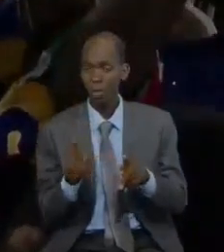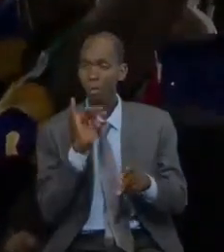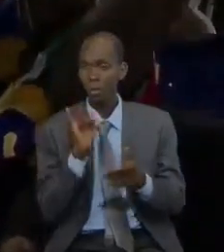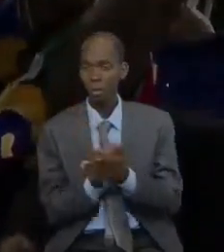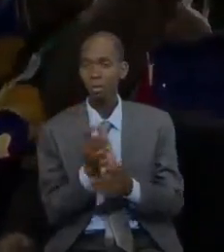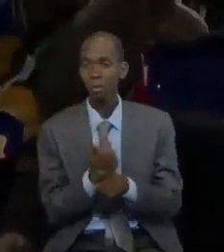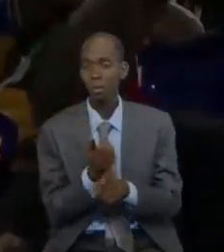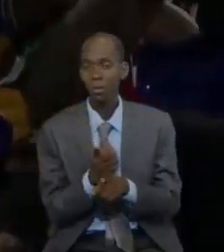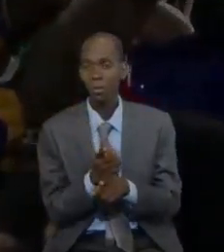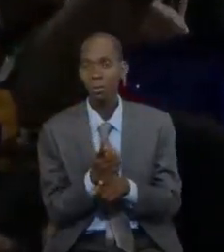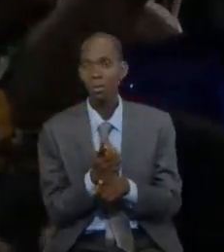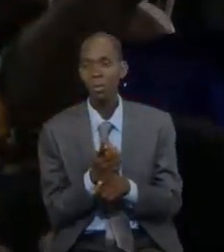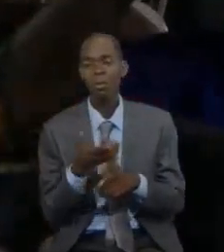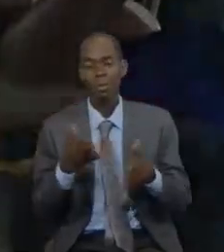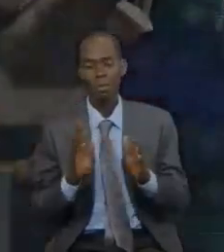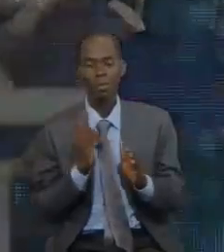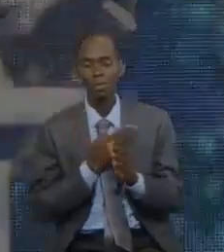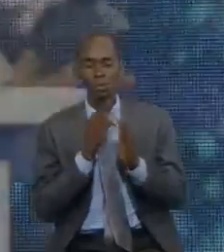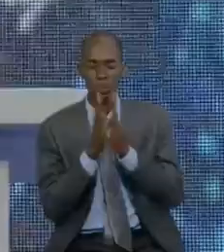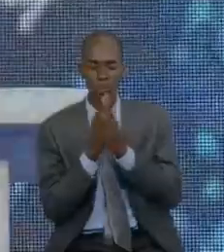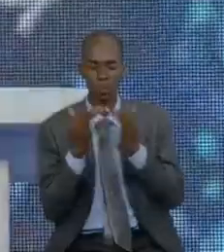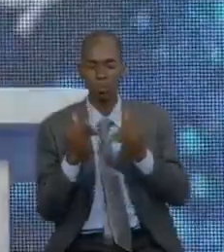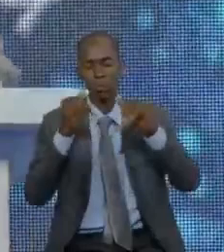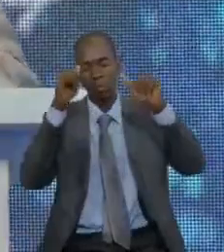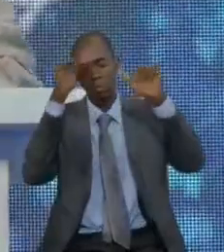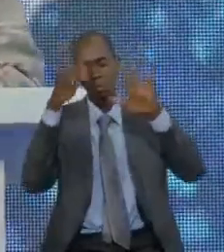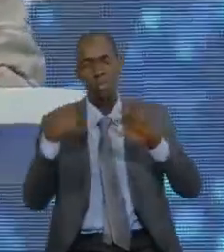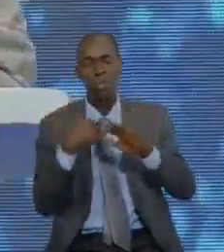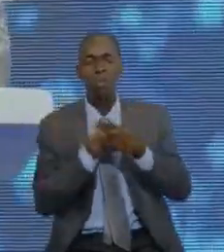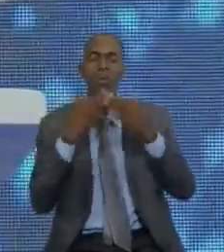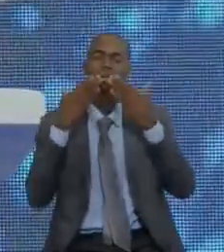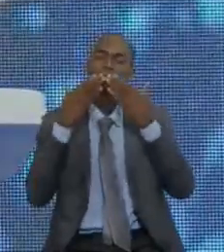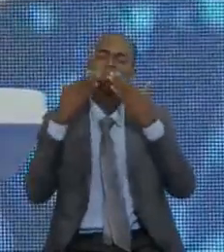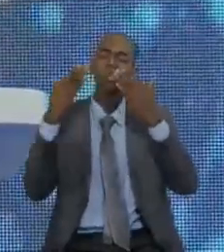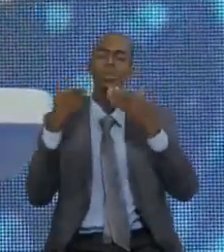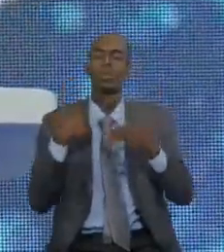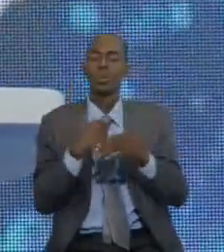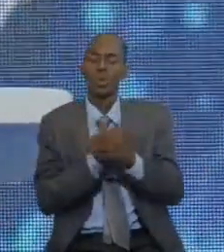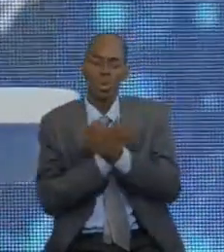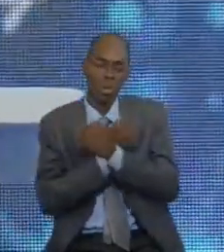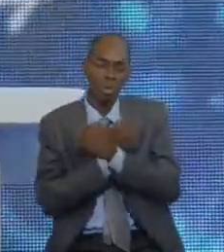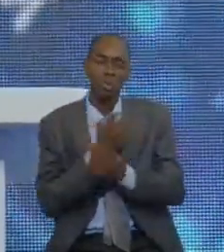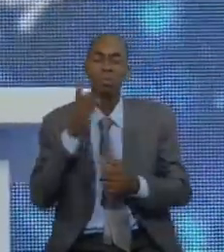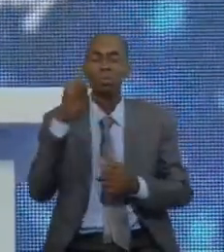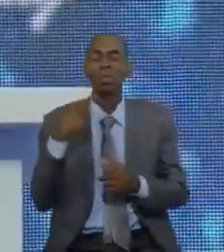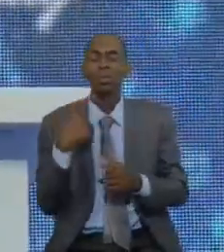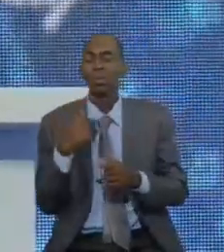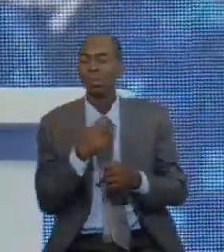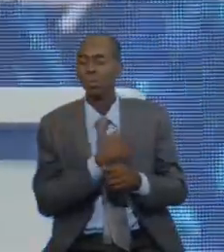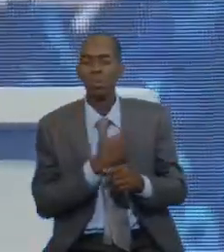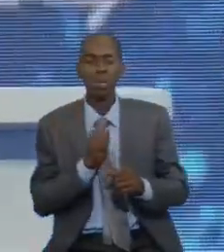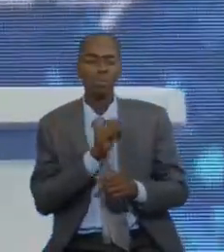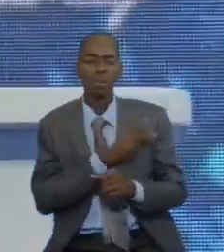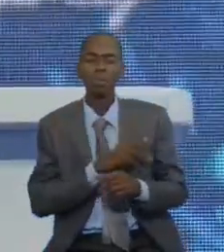right? Let's pray now. Father, we thank you. We love you. We appreciate you.